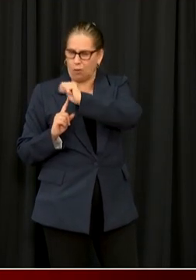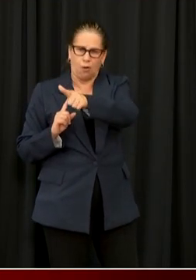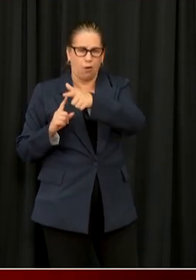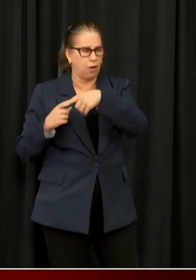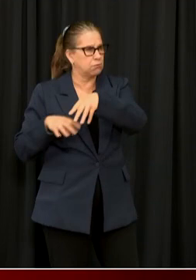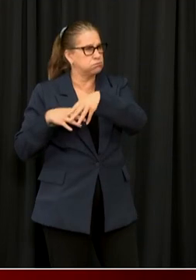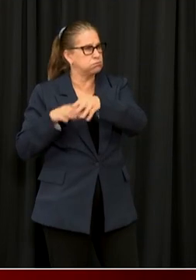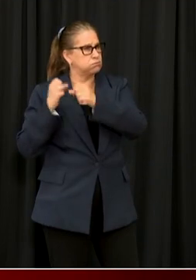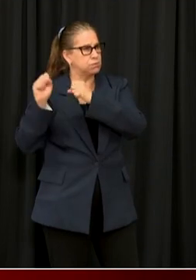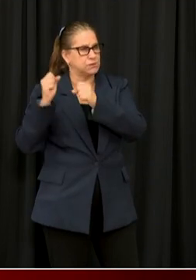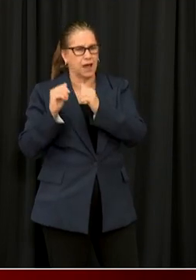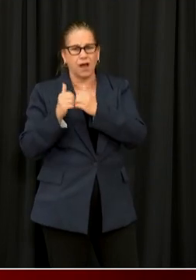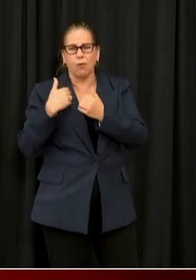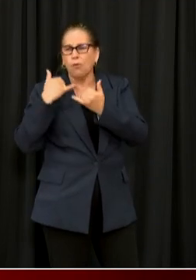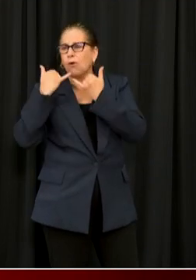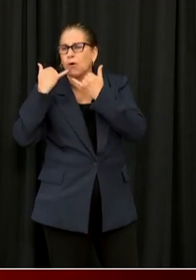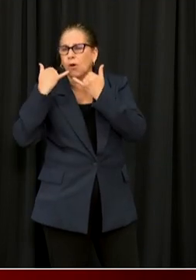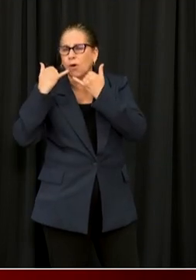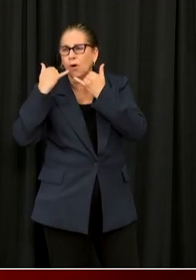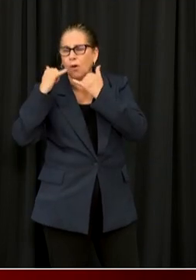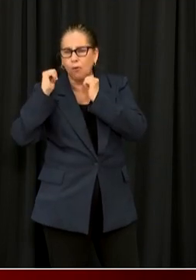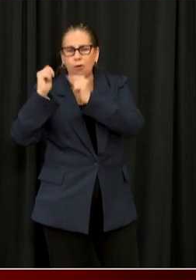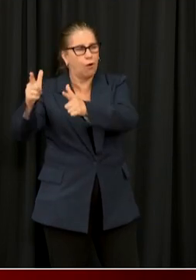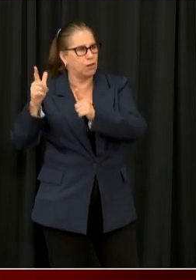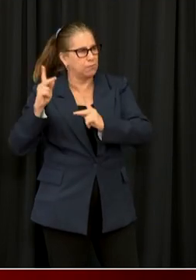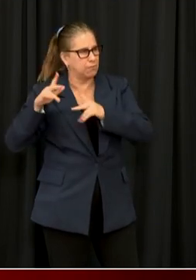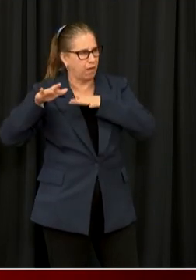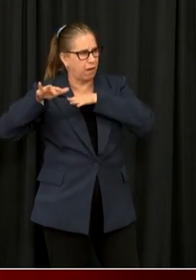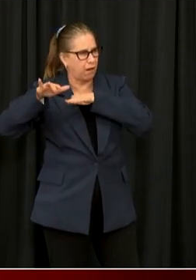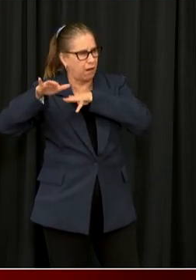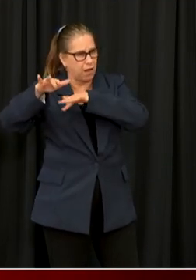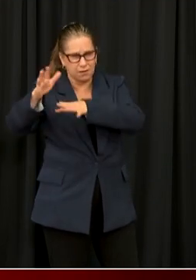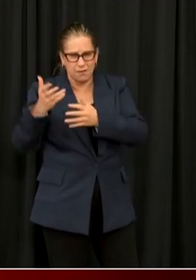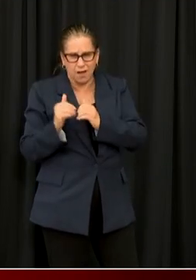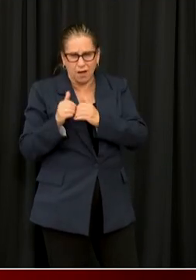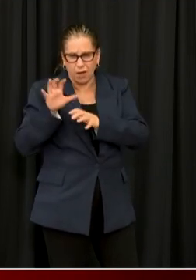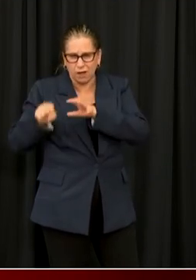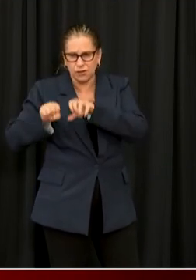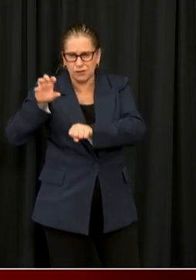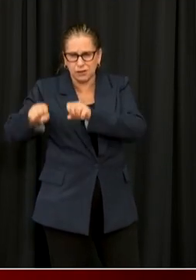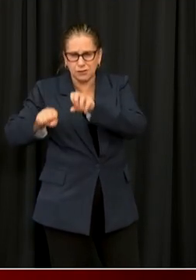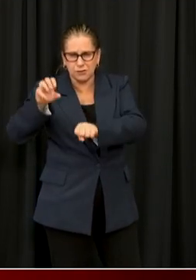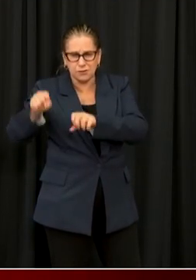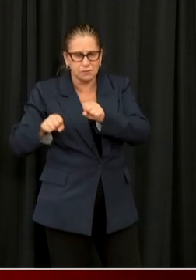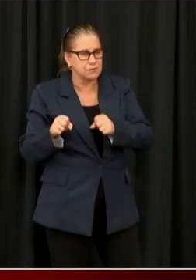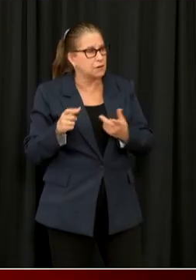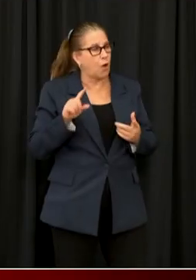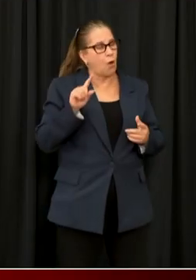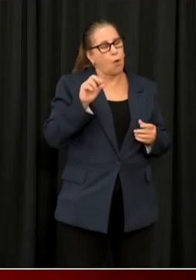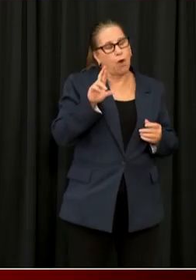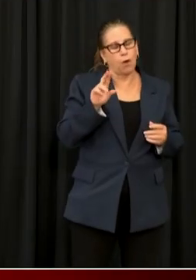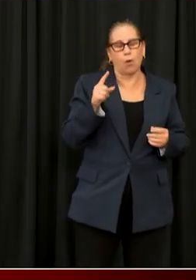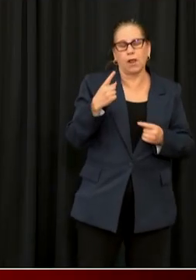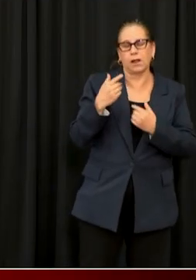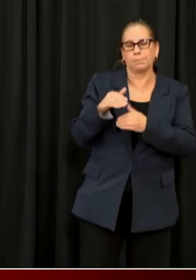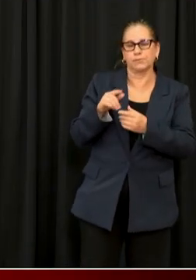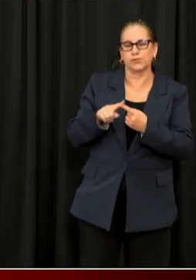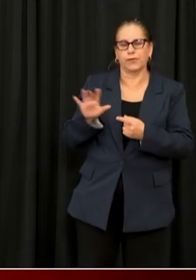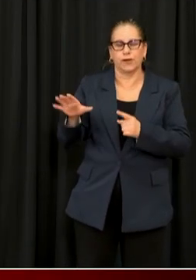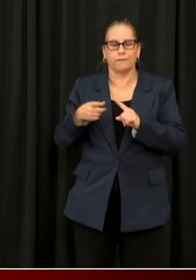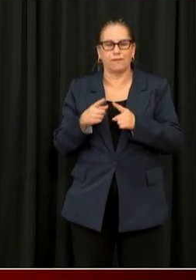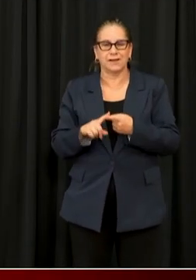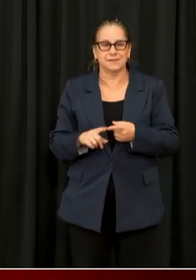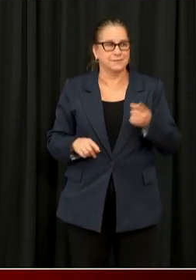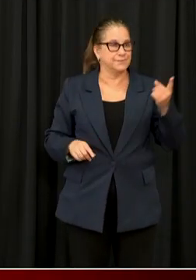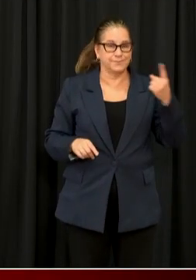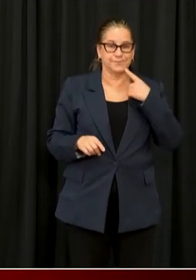close contacts? Yeah, I think that the Department of Health, and we've had, I think, only one incidence of this